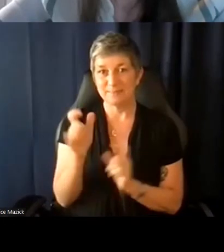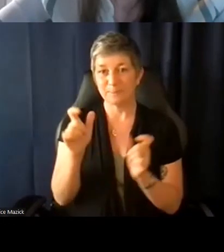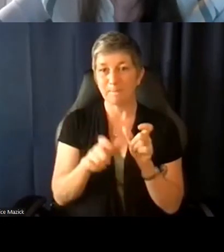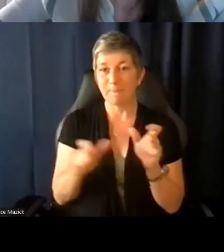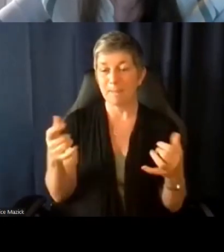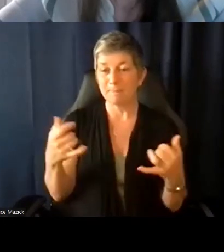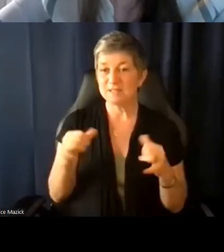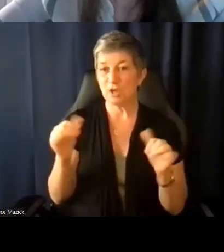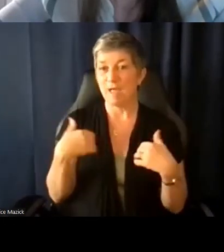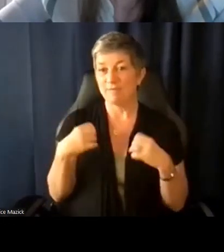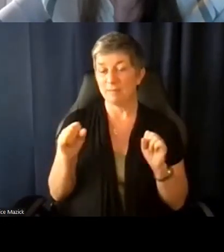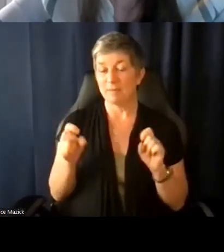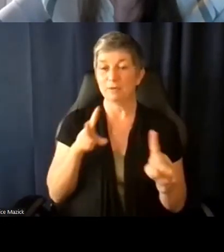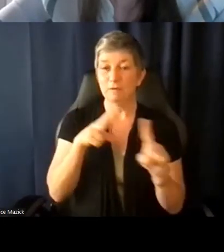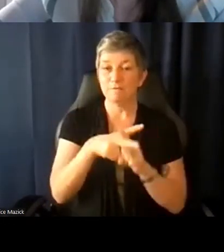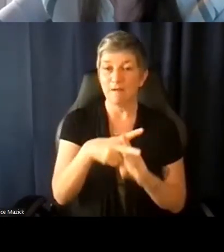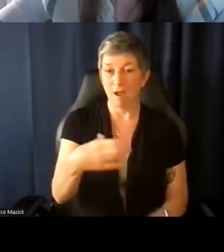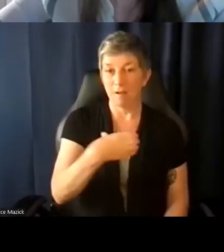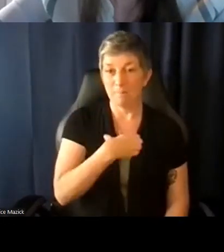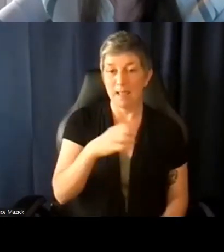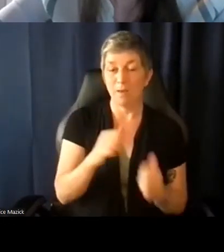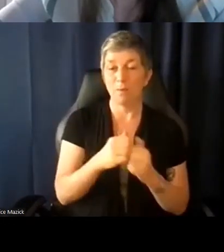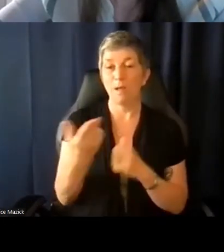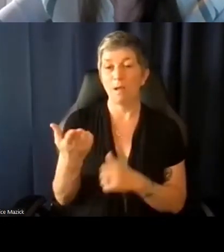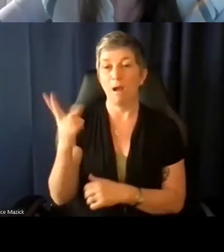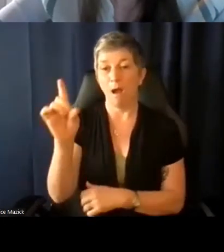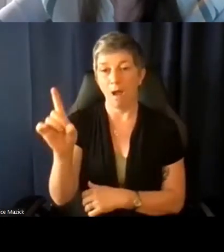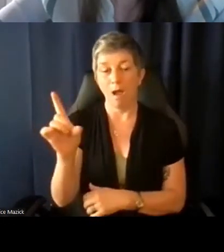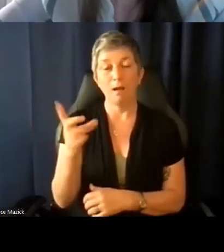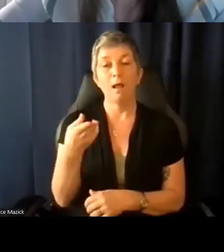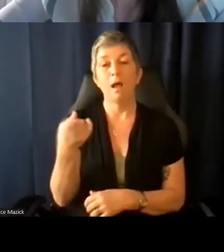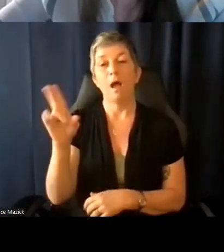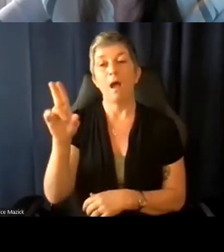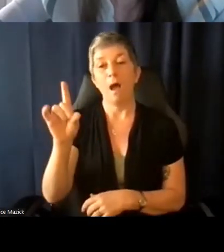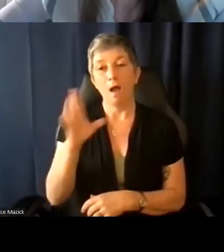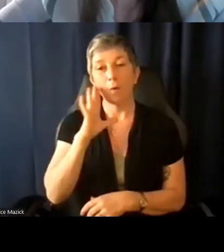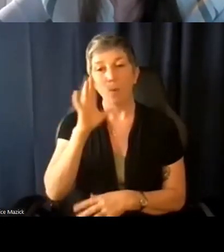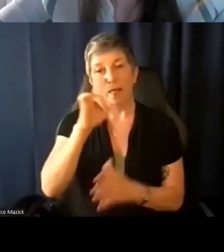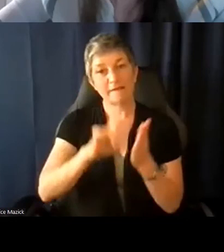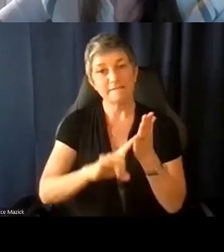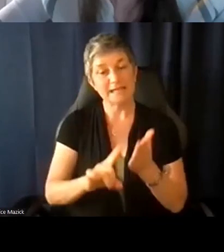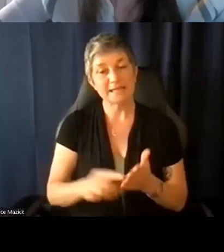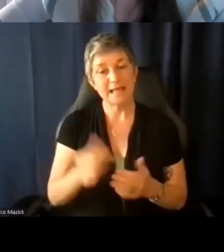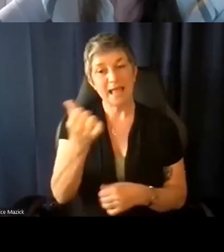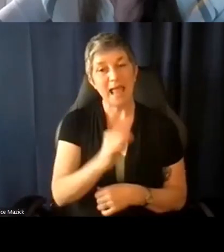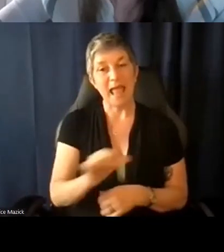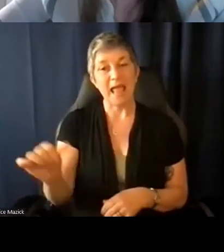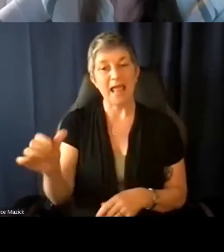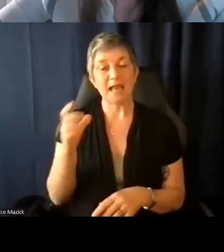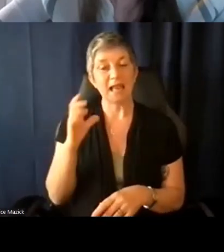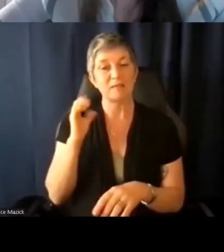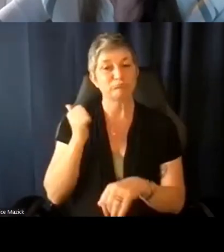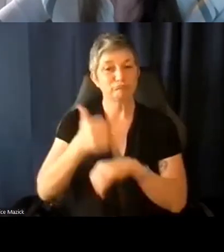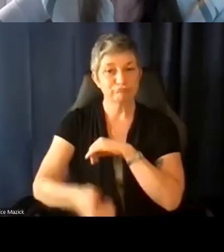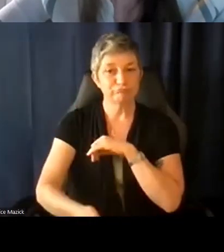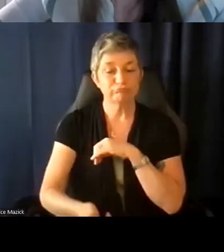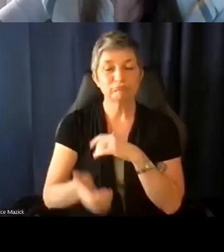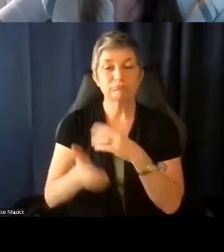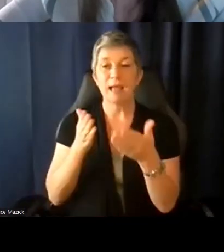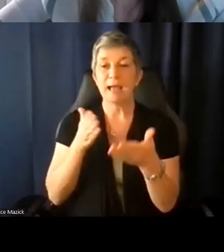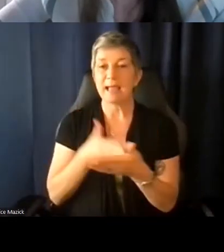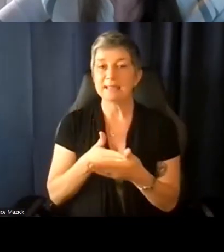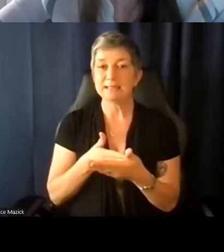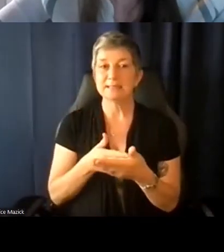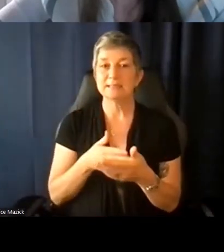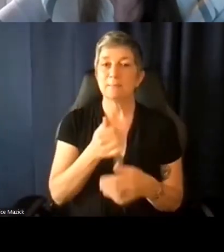still have the ability to file complaints with HUD. HUD will investigate any allegations either against